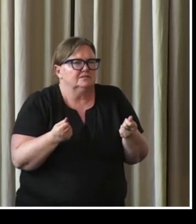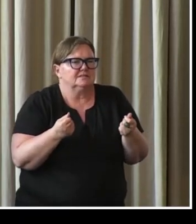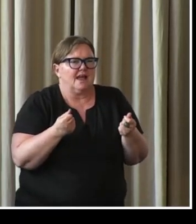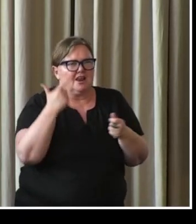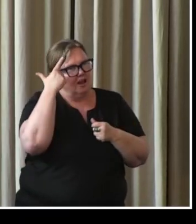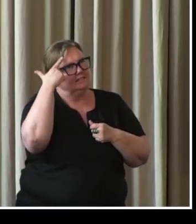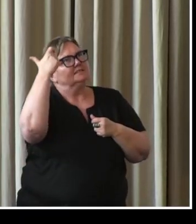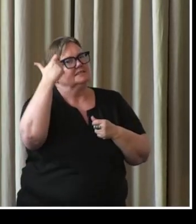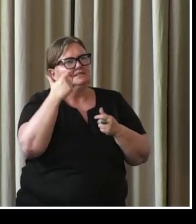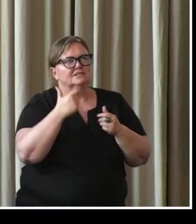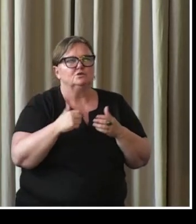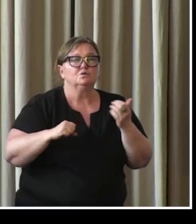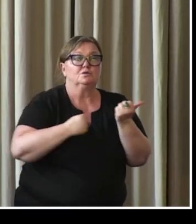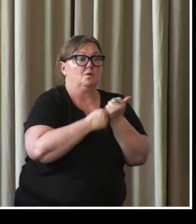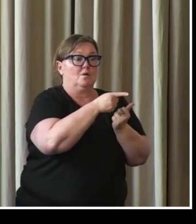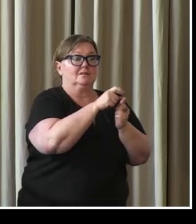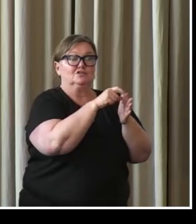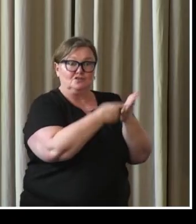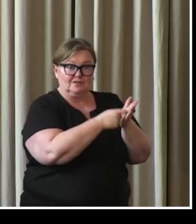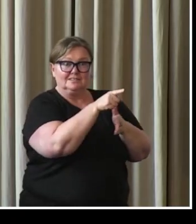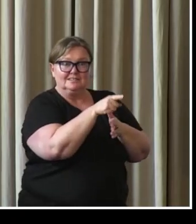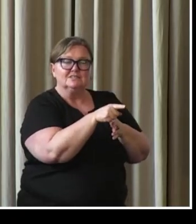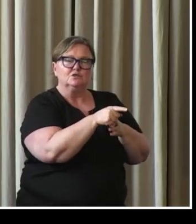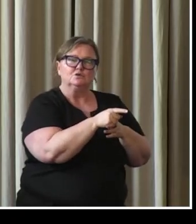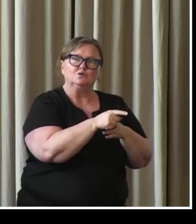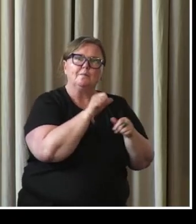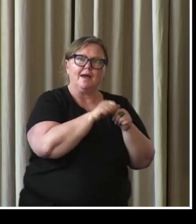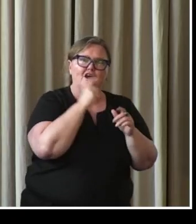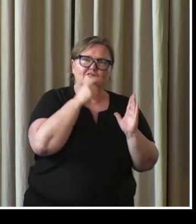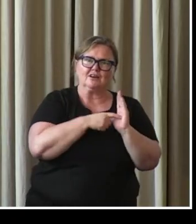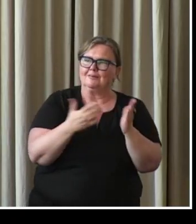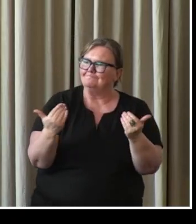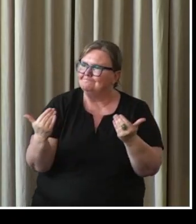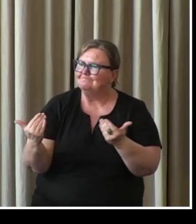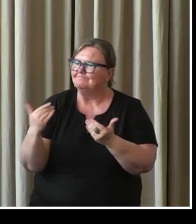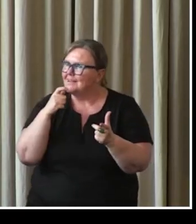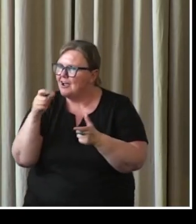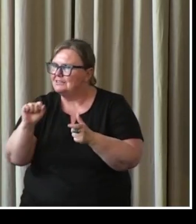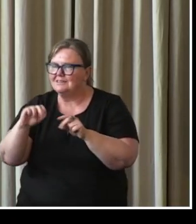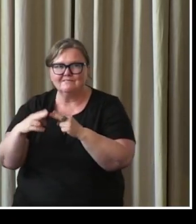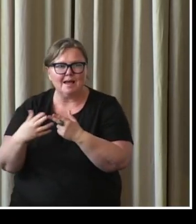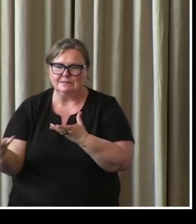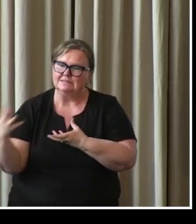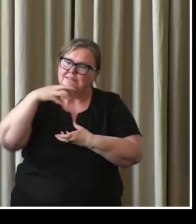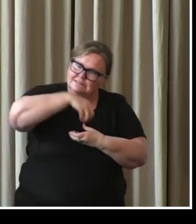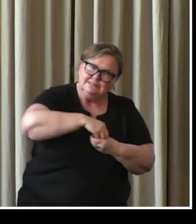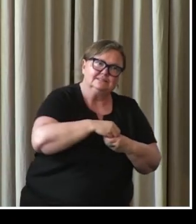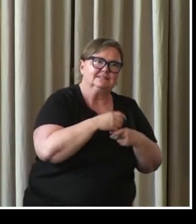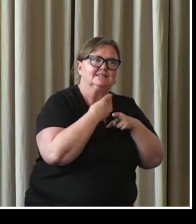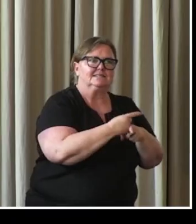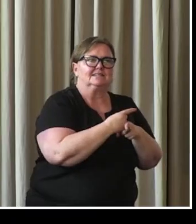support health practitioners to better recognise carers and families, and to include them in discussions